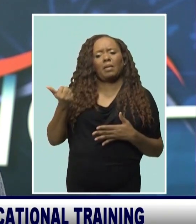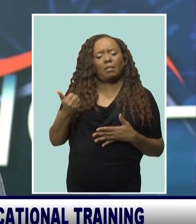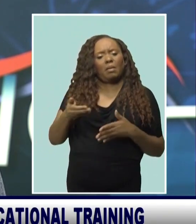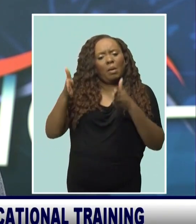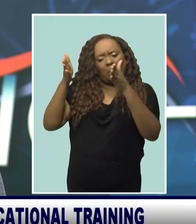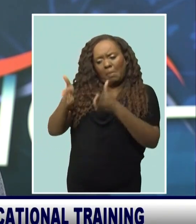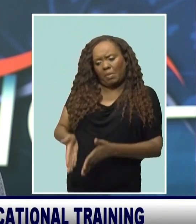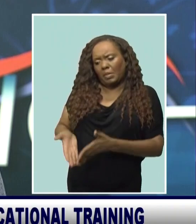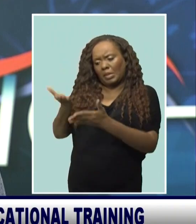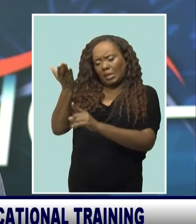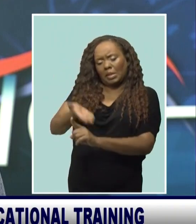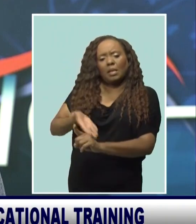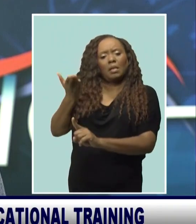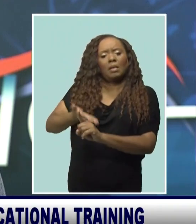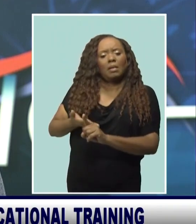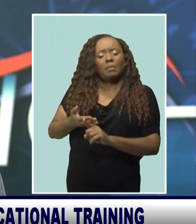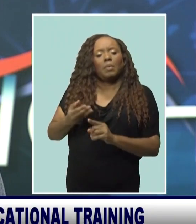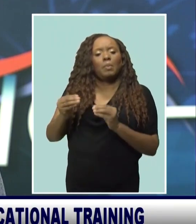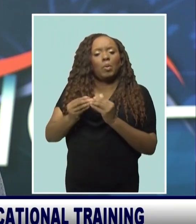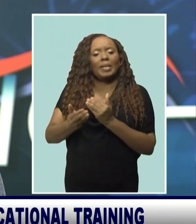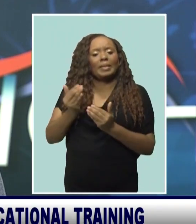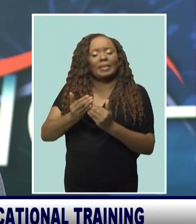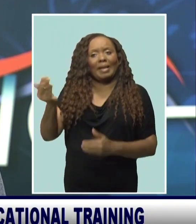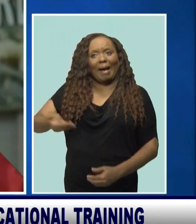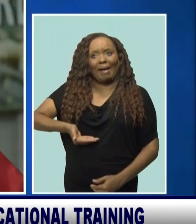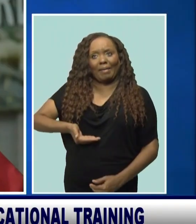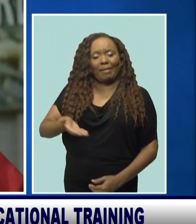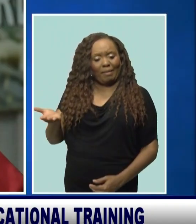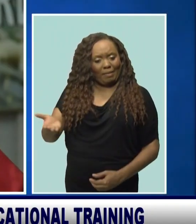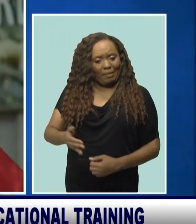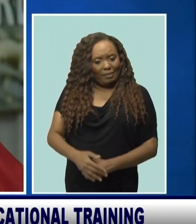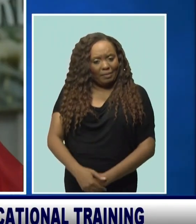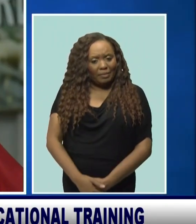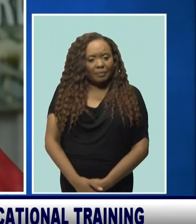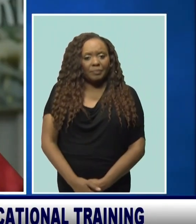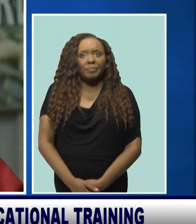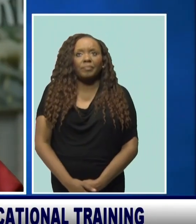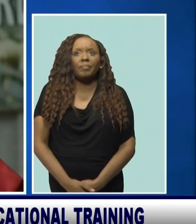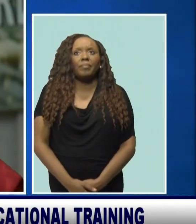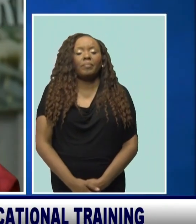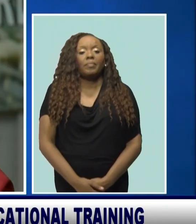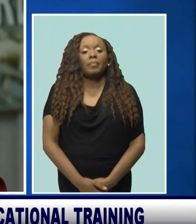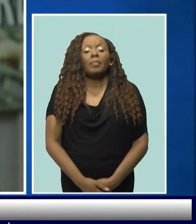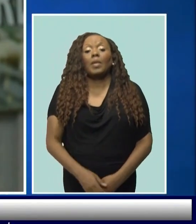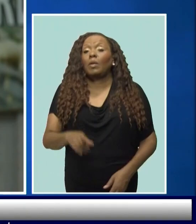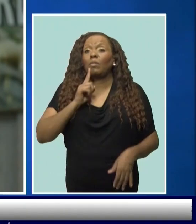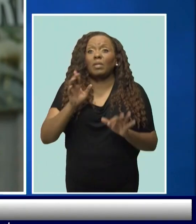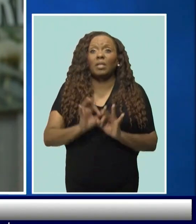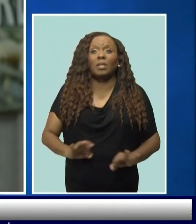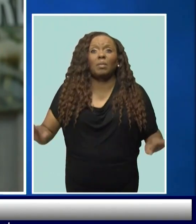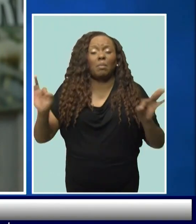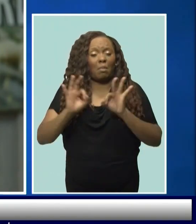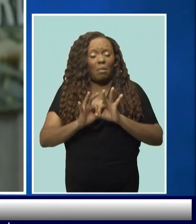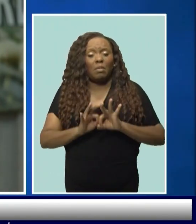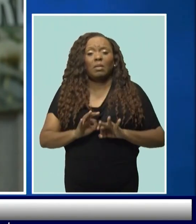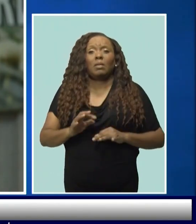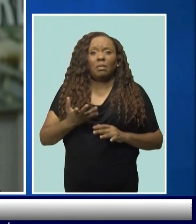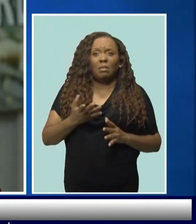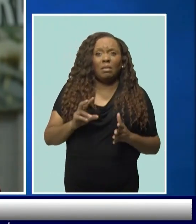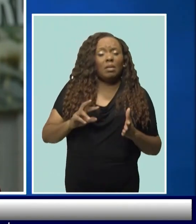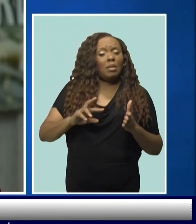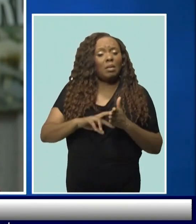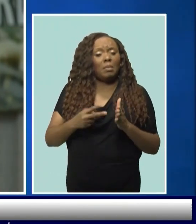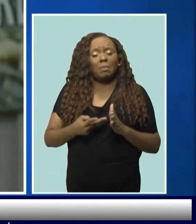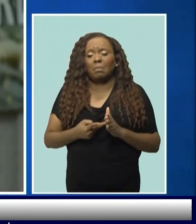leading to greater employability. Career development education is of national significance as it reduces the need for